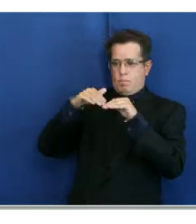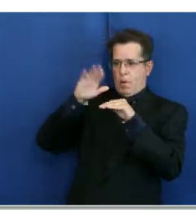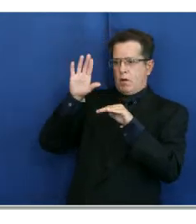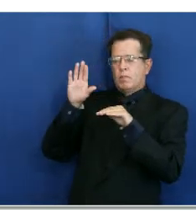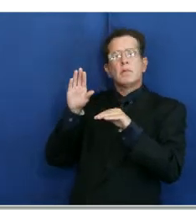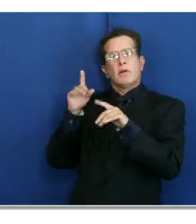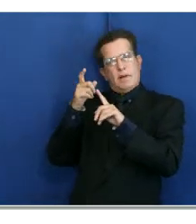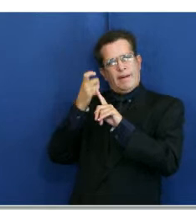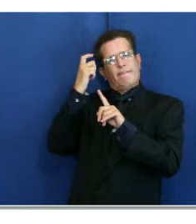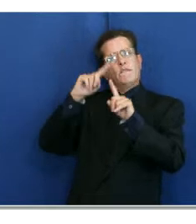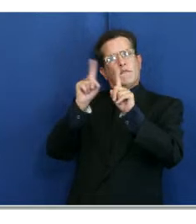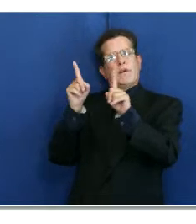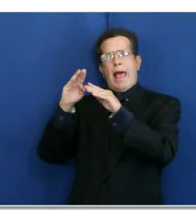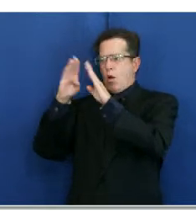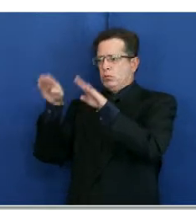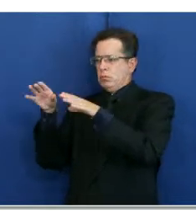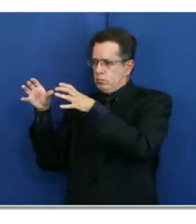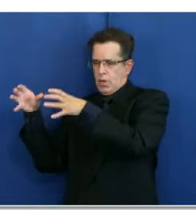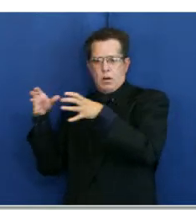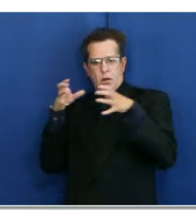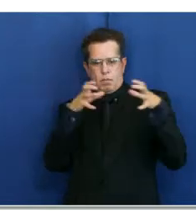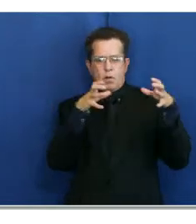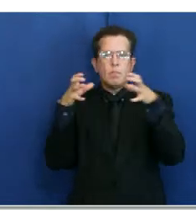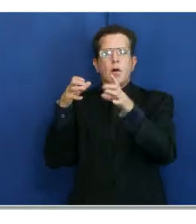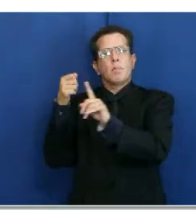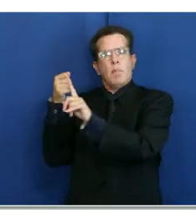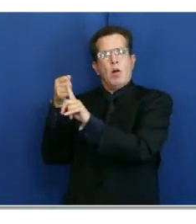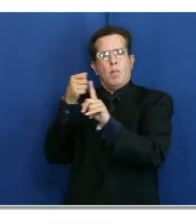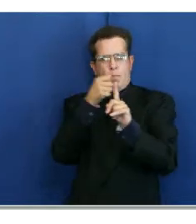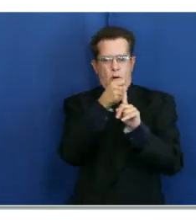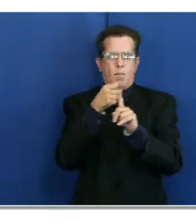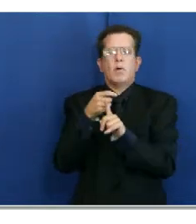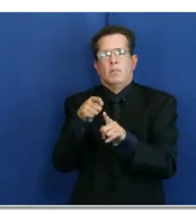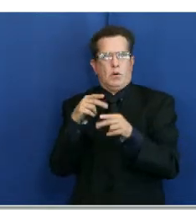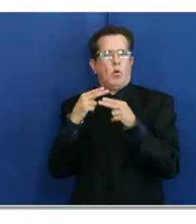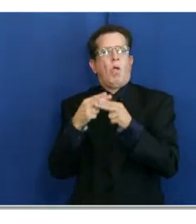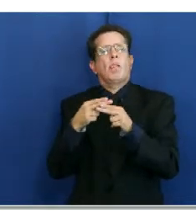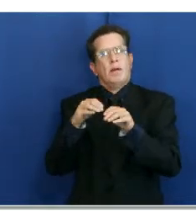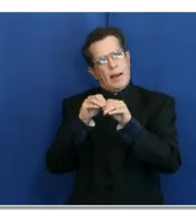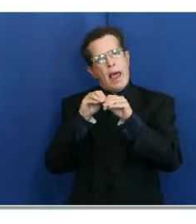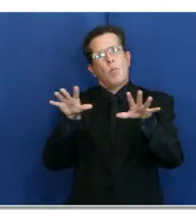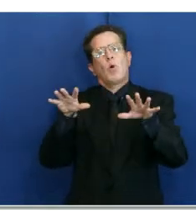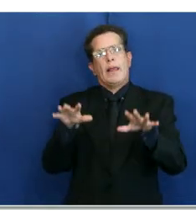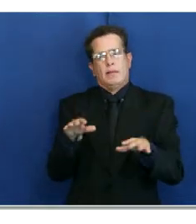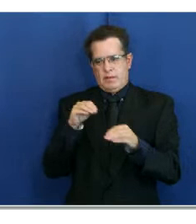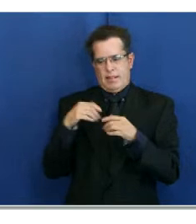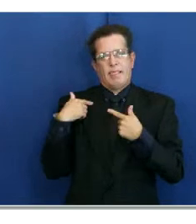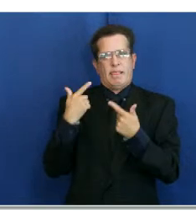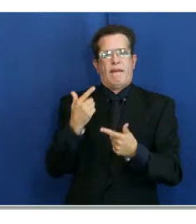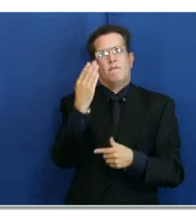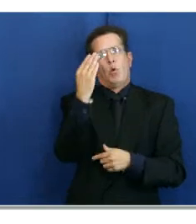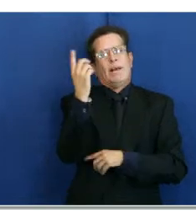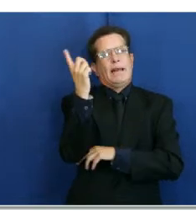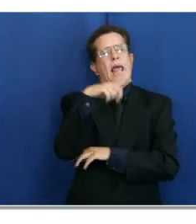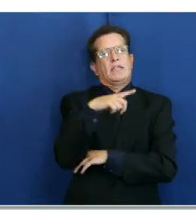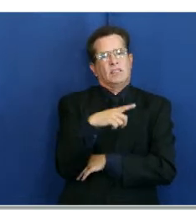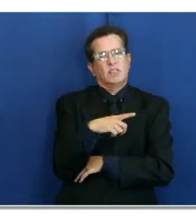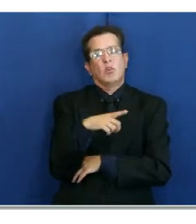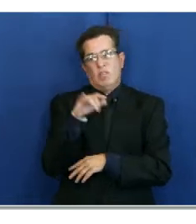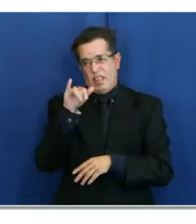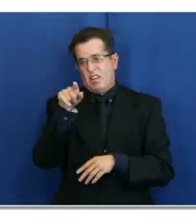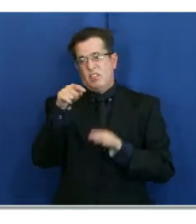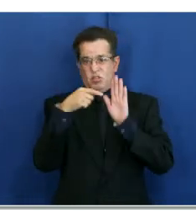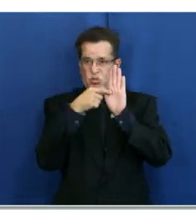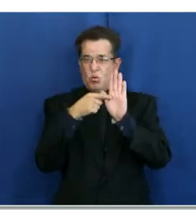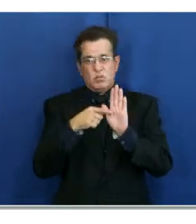different households with an onset in the past 14 days. This slide shows